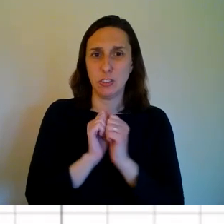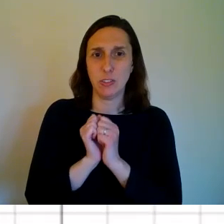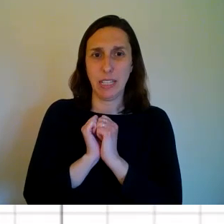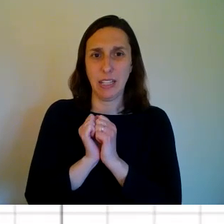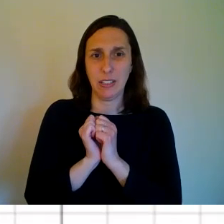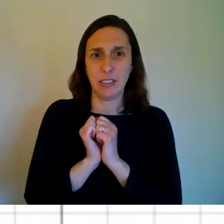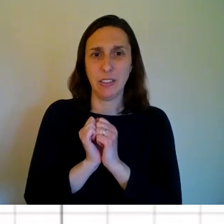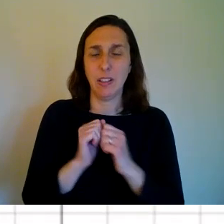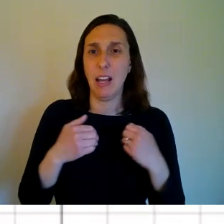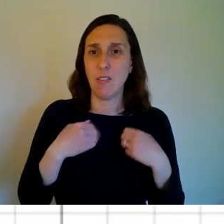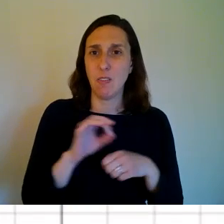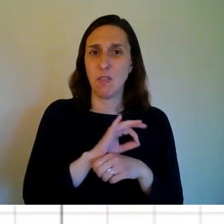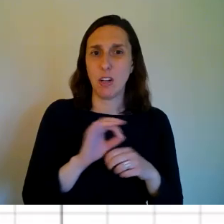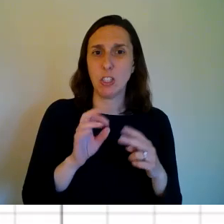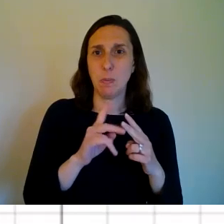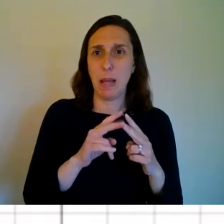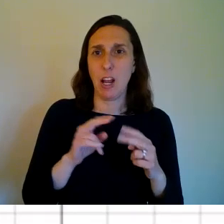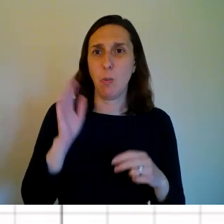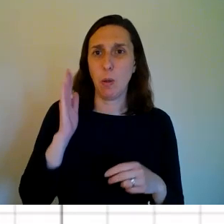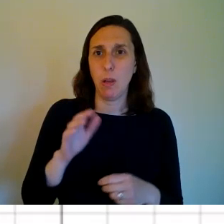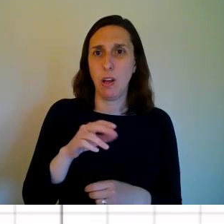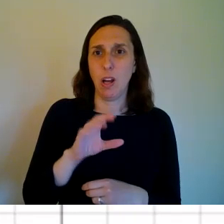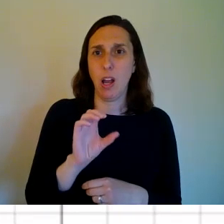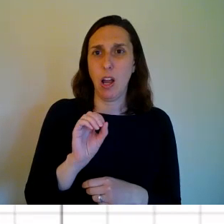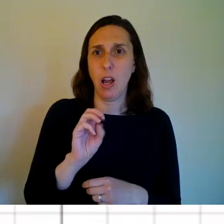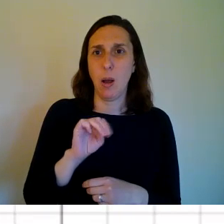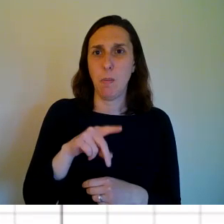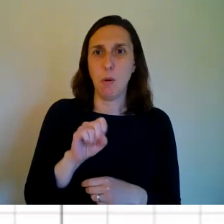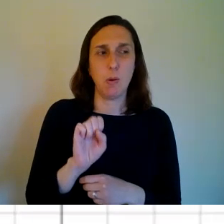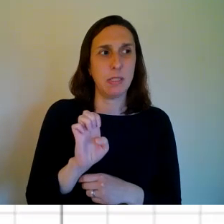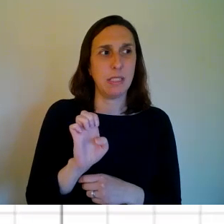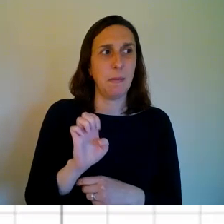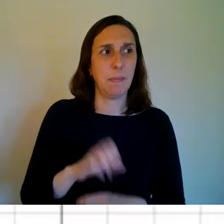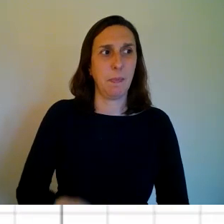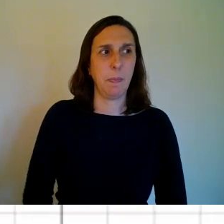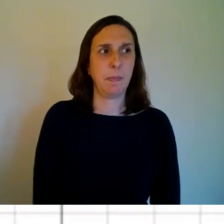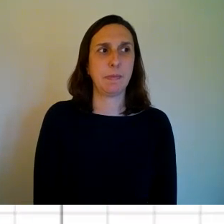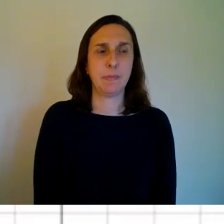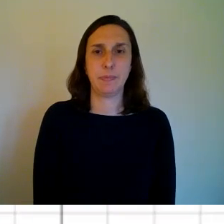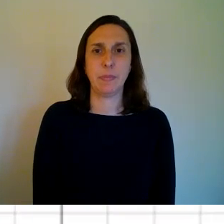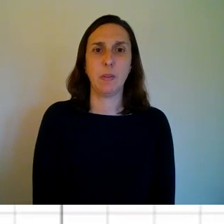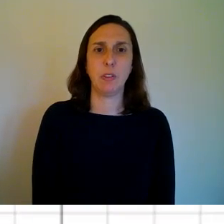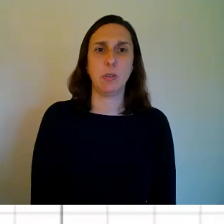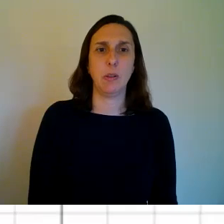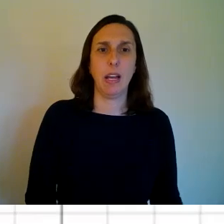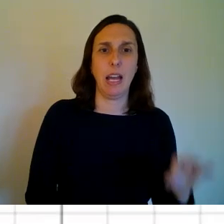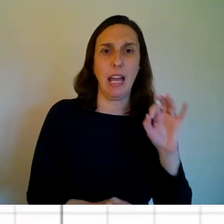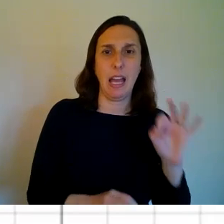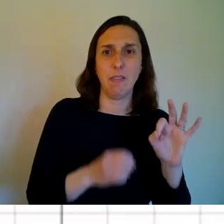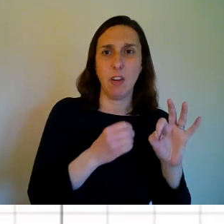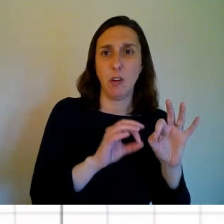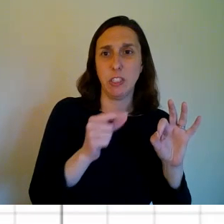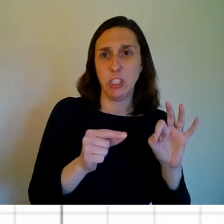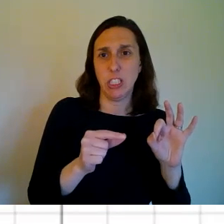we'll compose them, and we'll do back and forth. We'll look at f of g and g of f for a